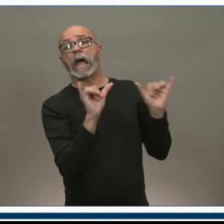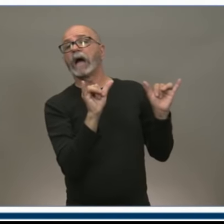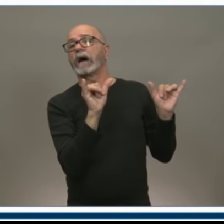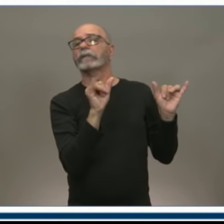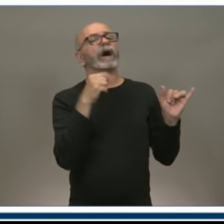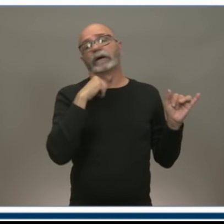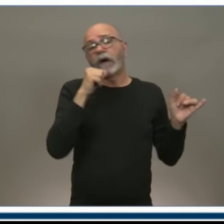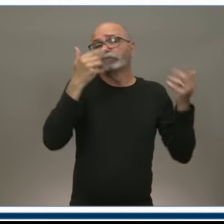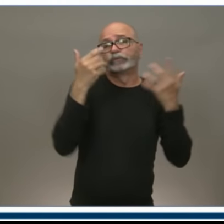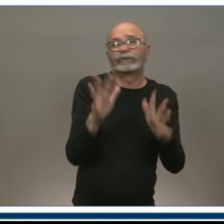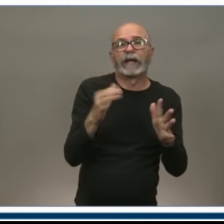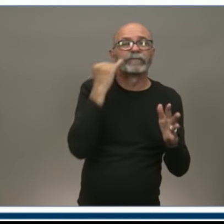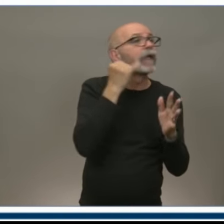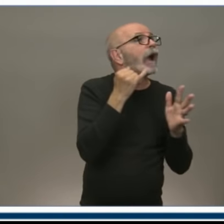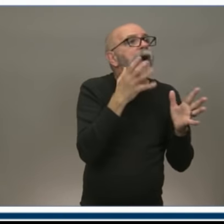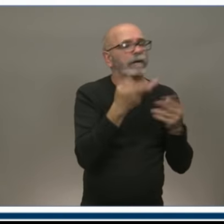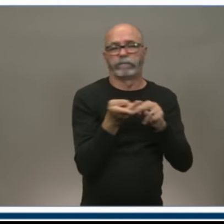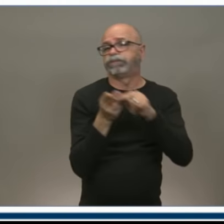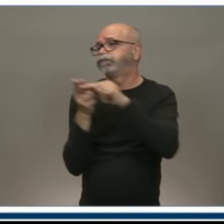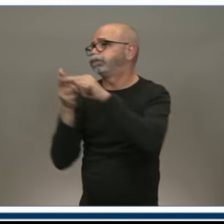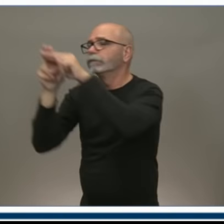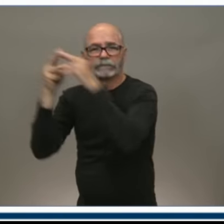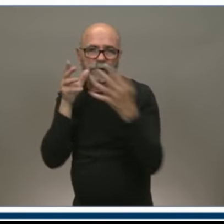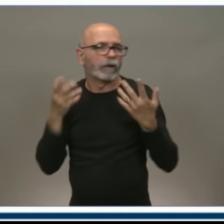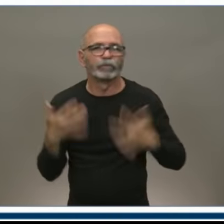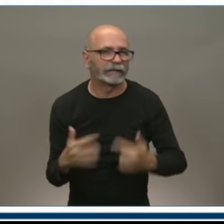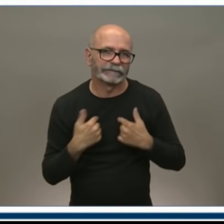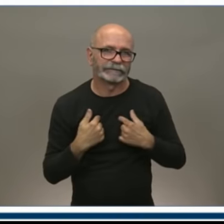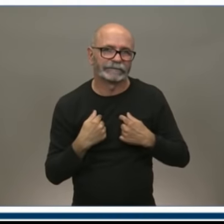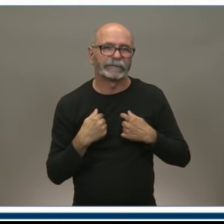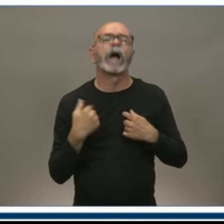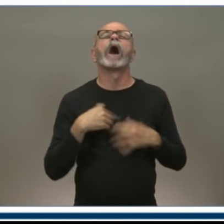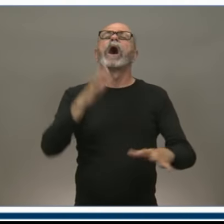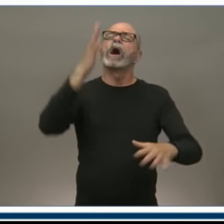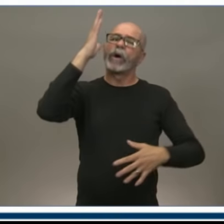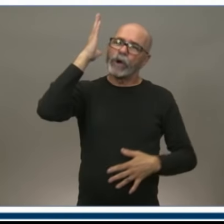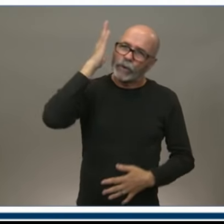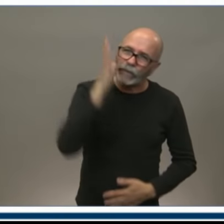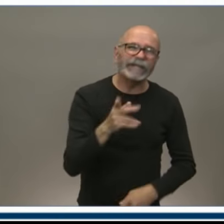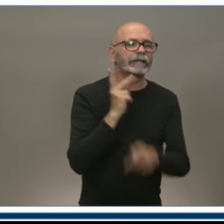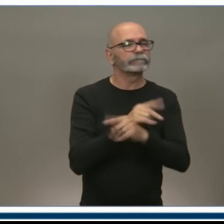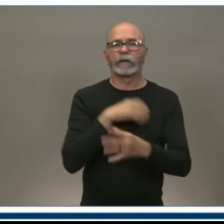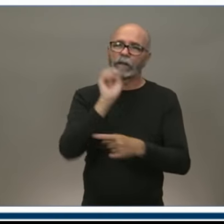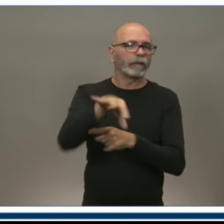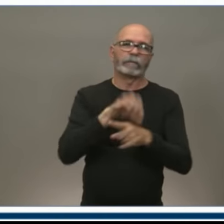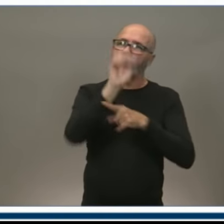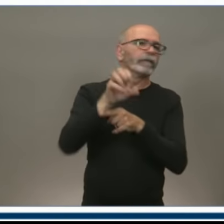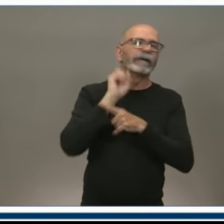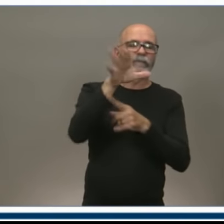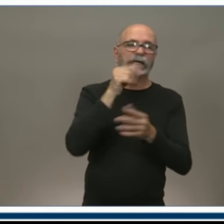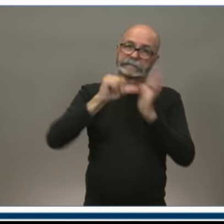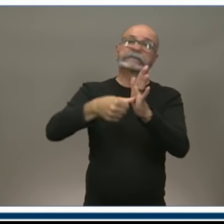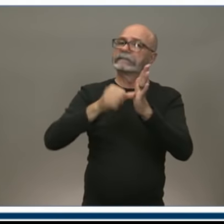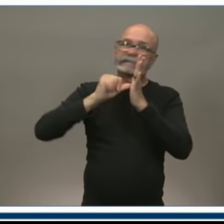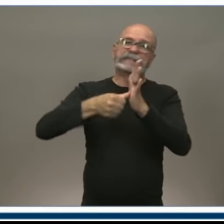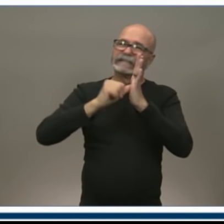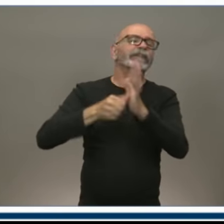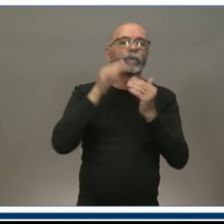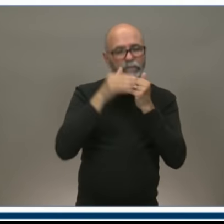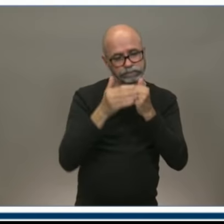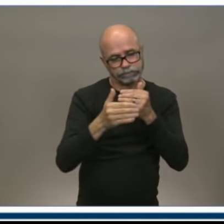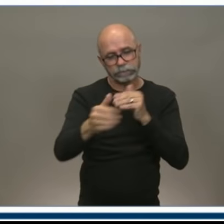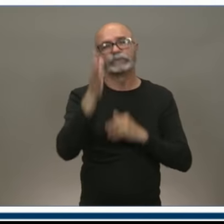strong foothold in our communities. So we're going to keep coming back to this message, but I thought it was important for people to really remind yourself if there's one thing